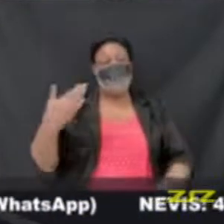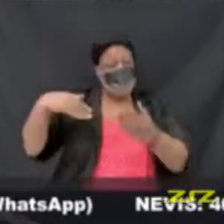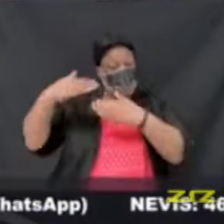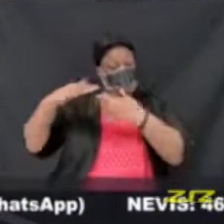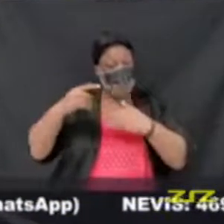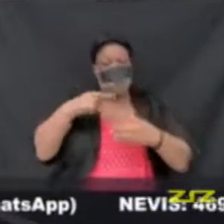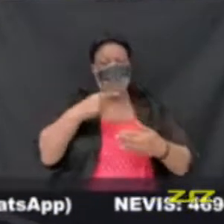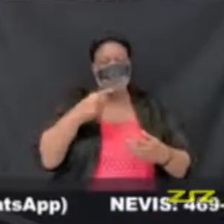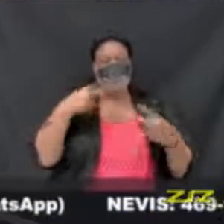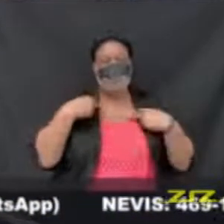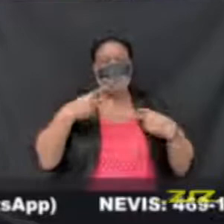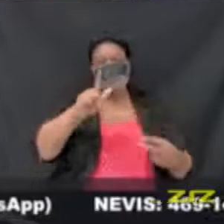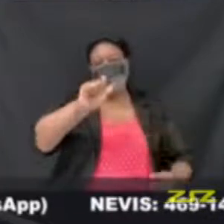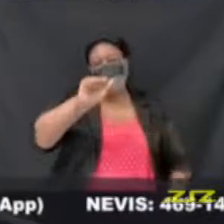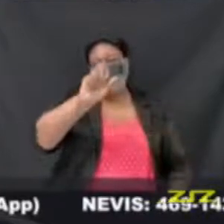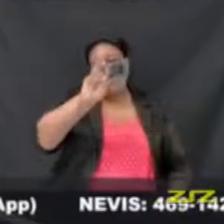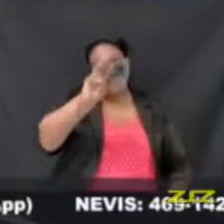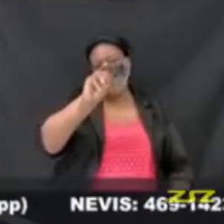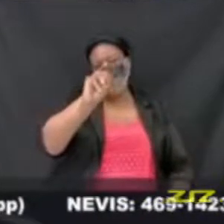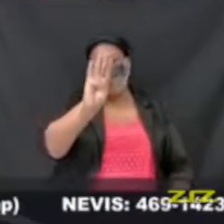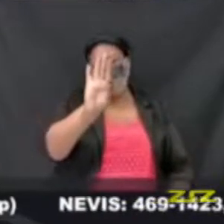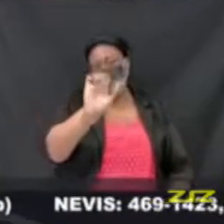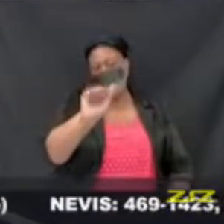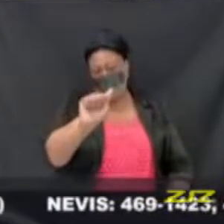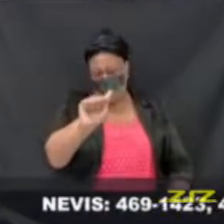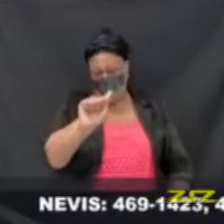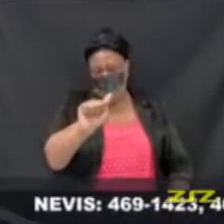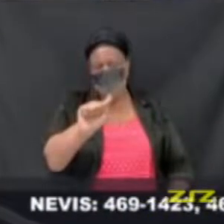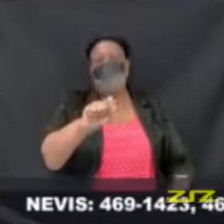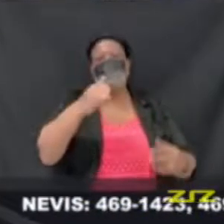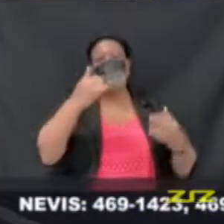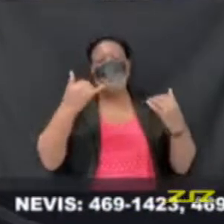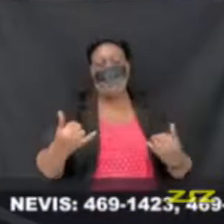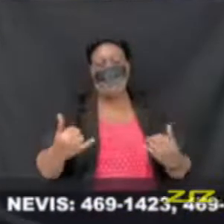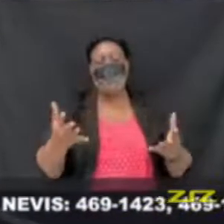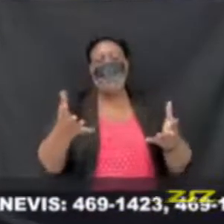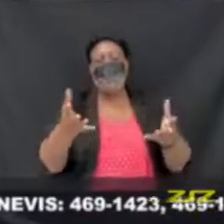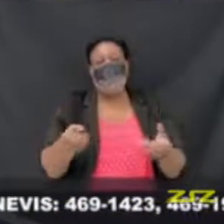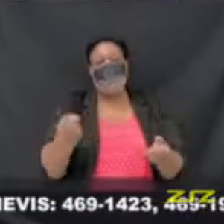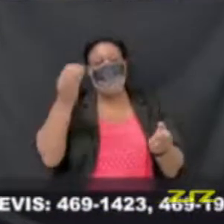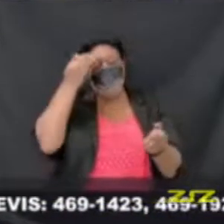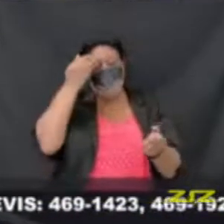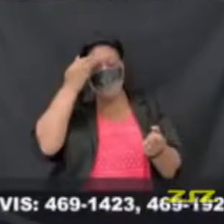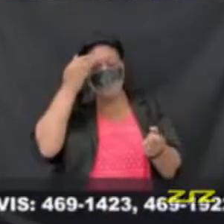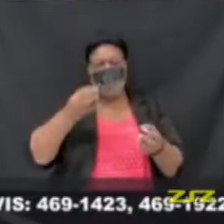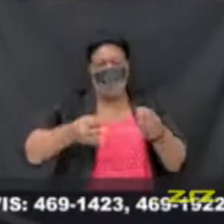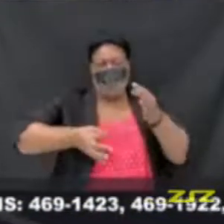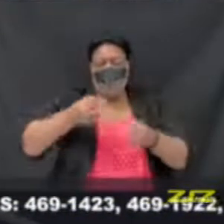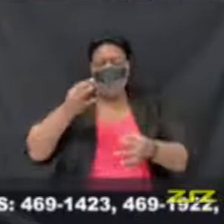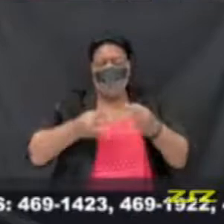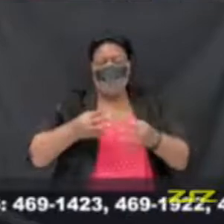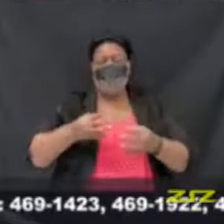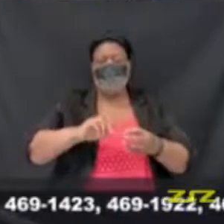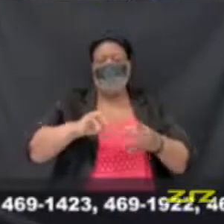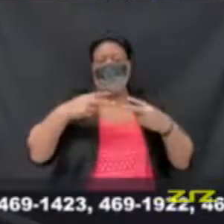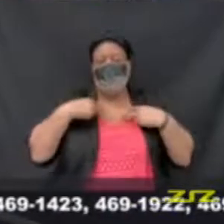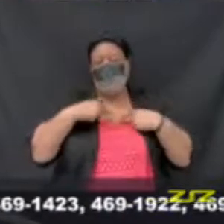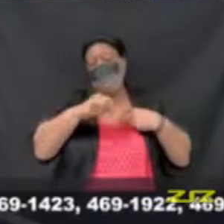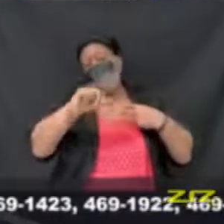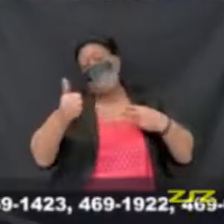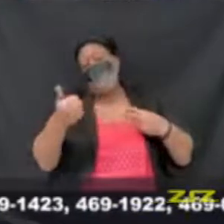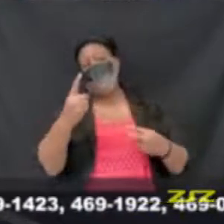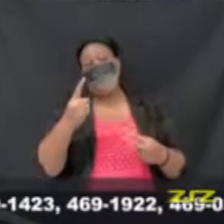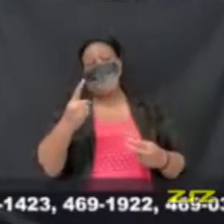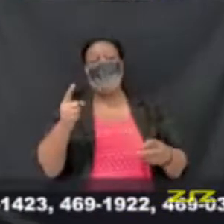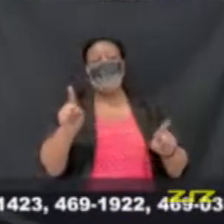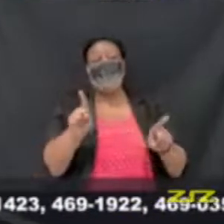As mentioned in a previous NEOC briefing, a number of test samples were sent off to verify if there are any additional variants that